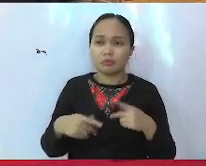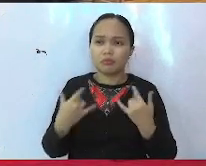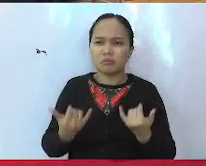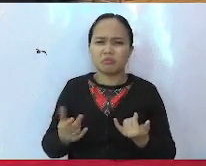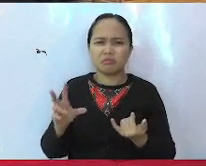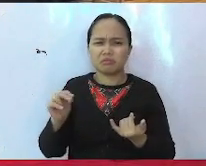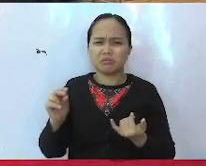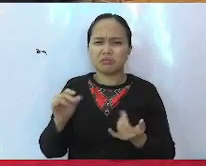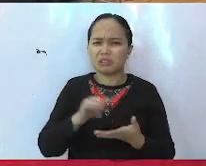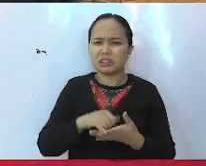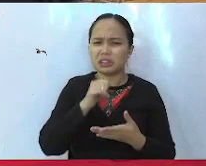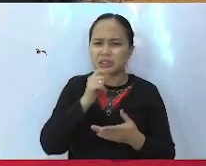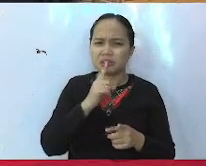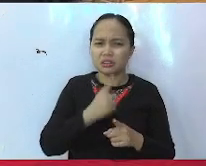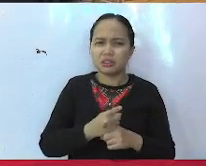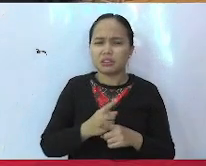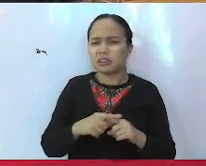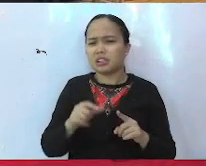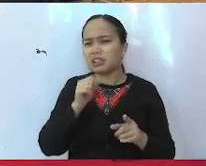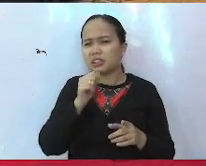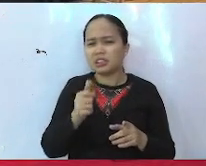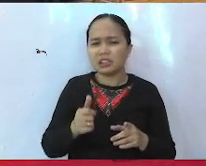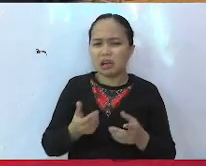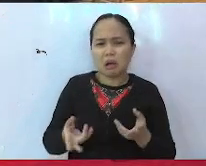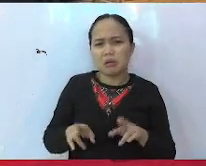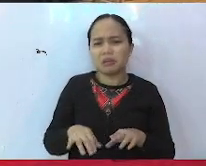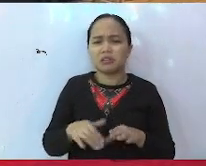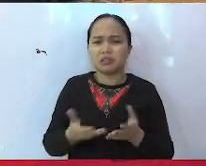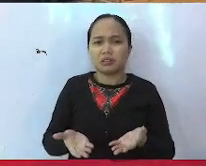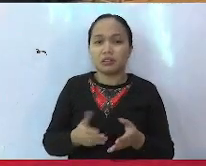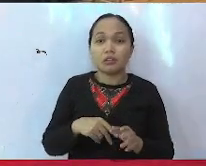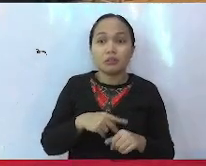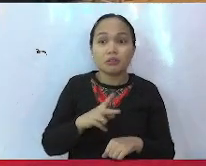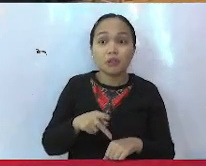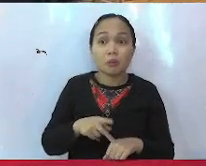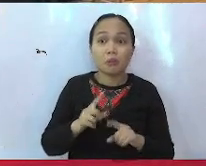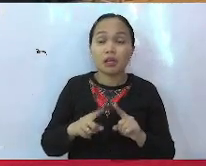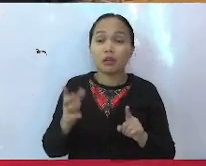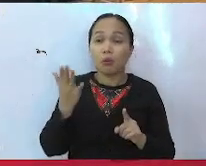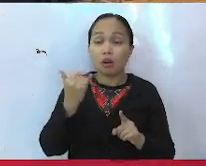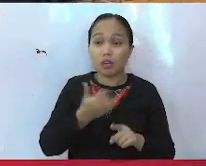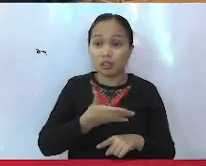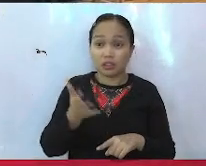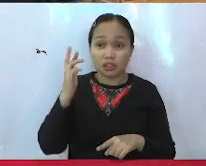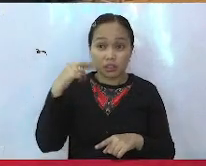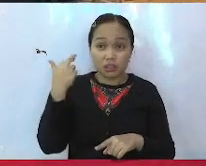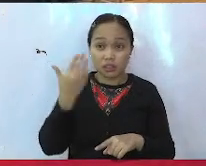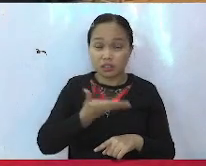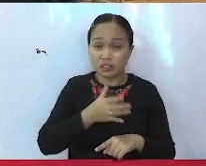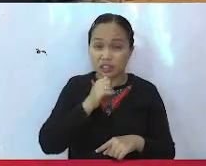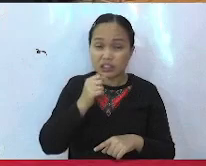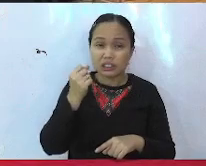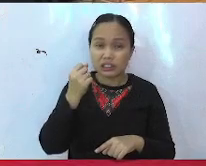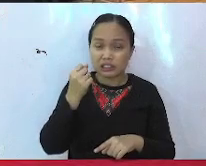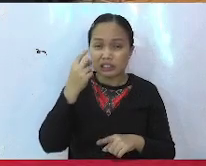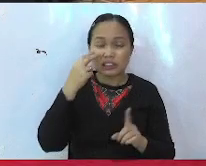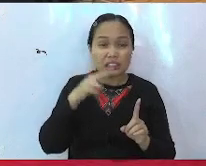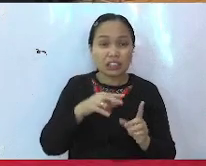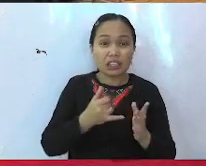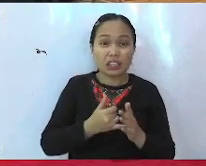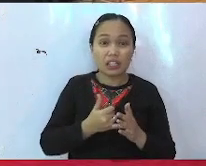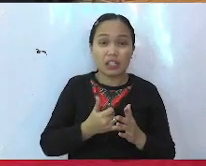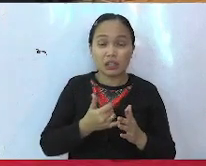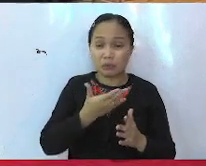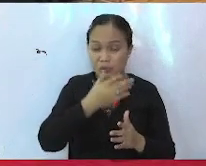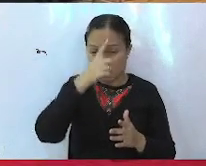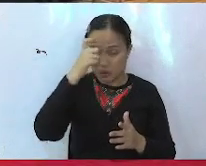no, that's not true. What you're saying is not true. It's not happening here in the Philippines. The reason why you're not seeing it, it's because you're here in this